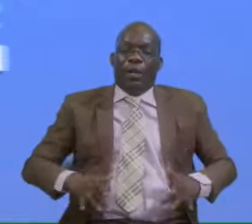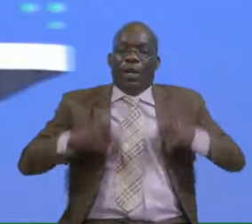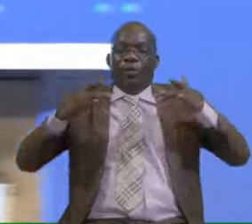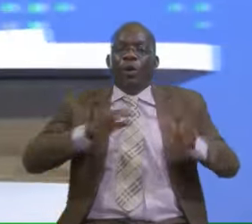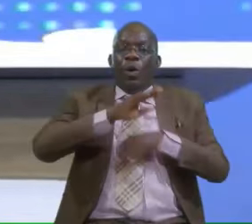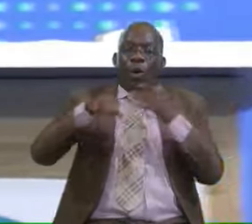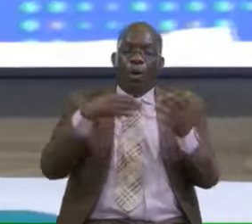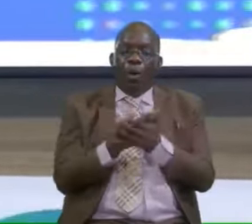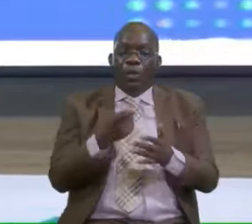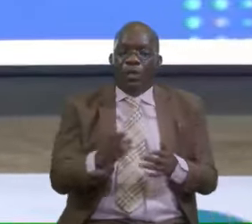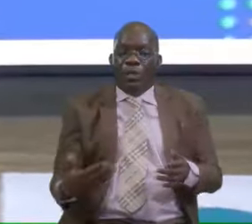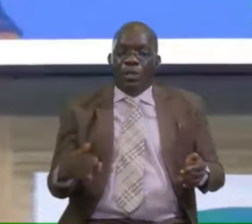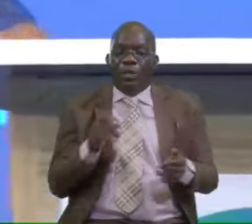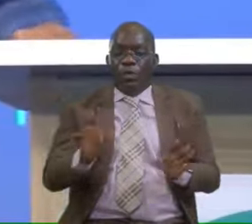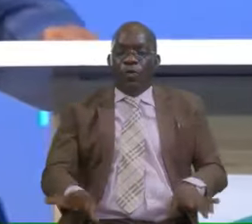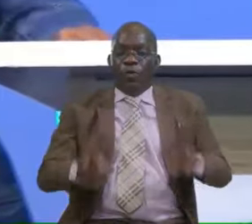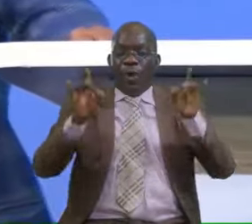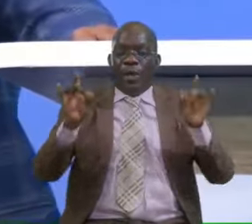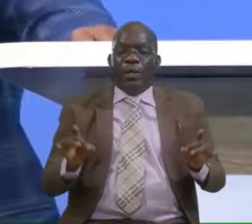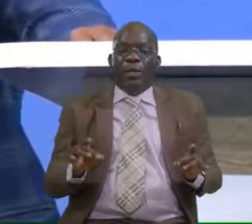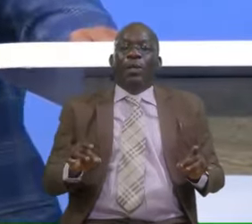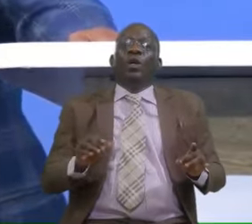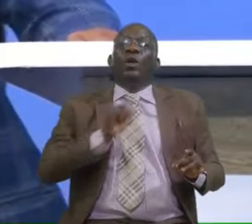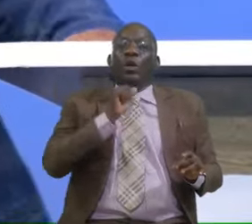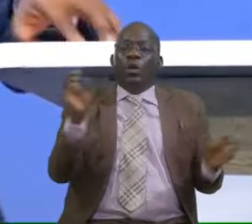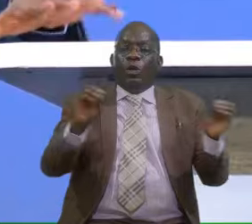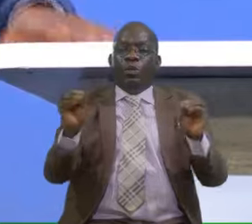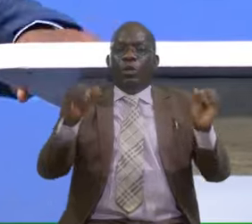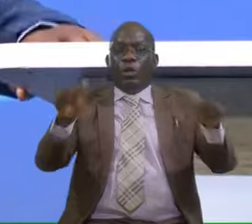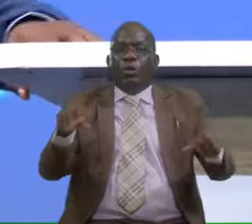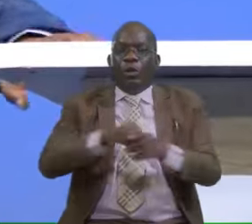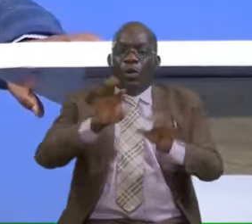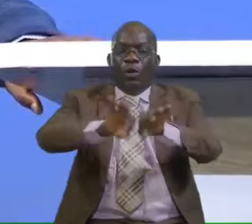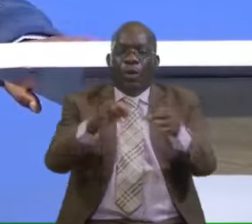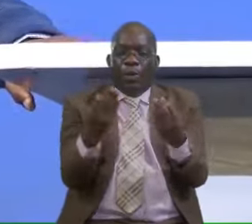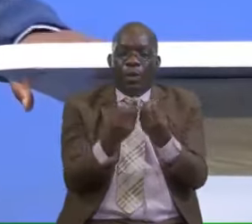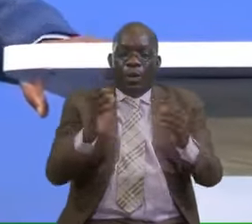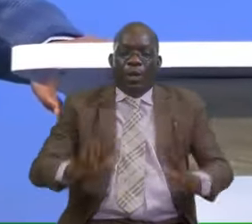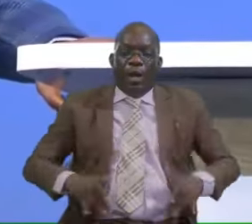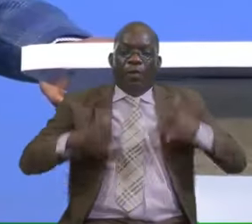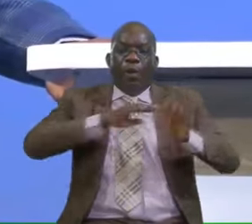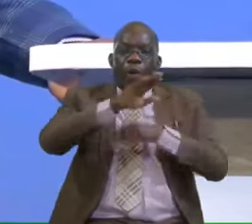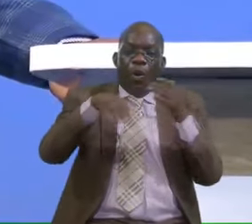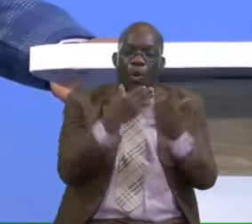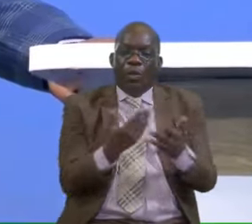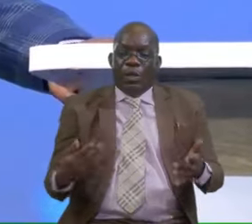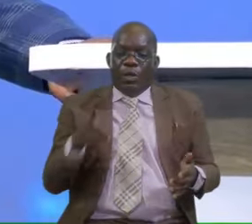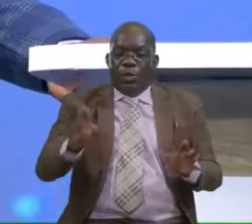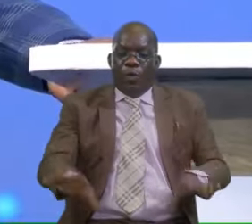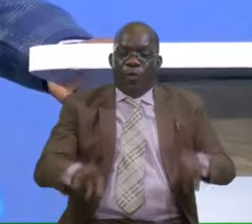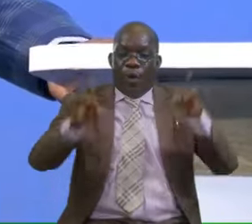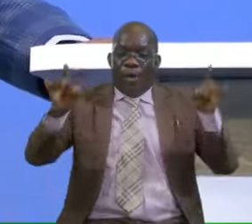found impossible in your family life, all things you found impossible in